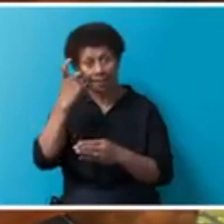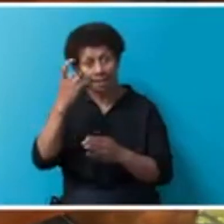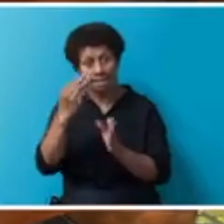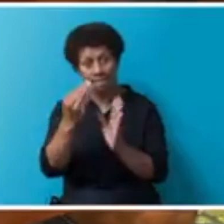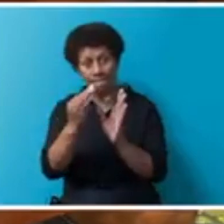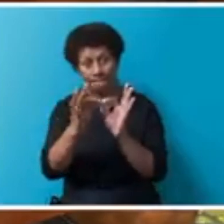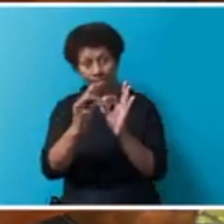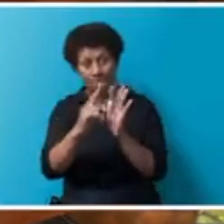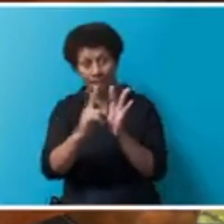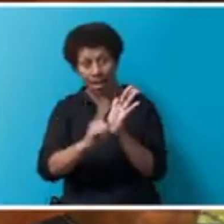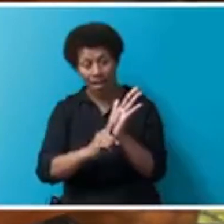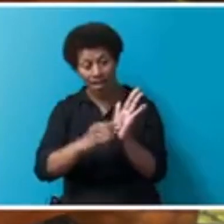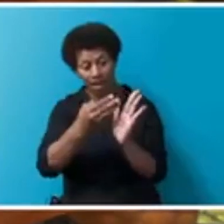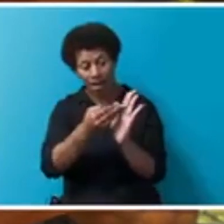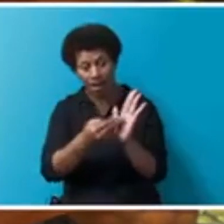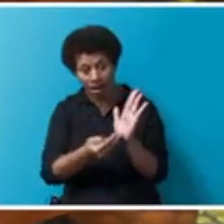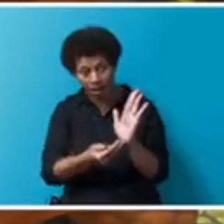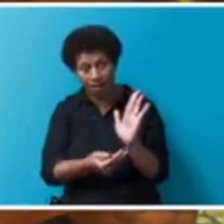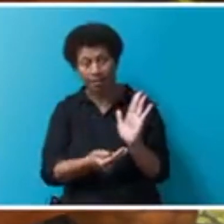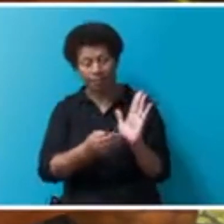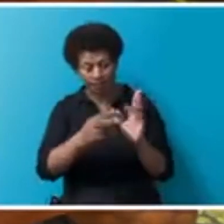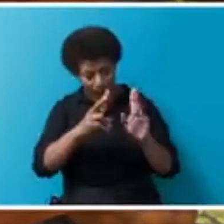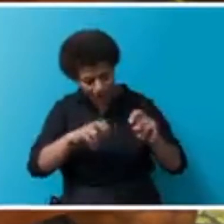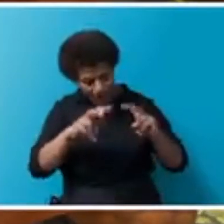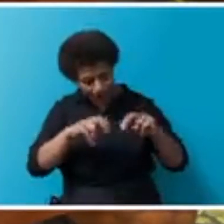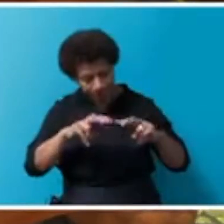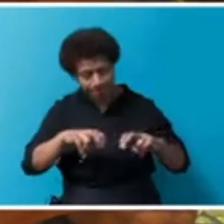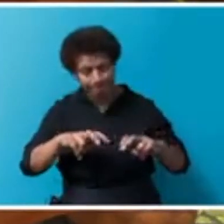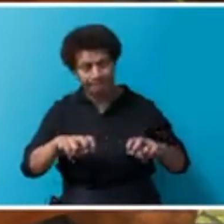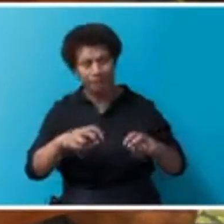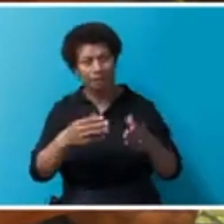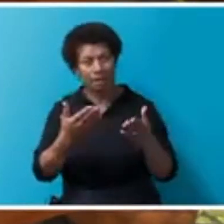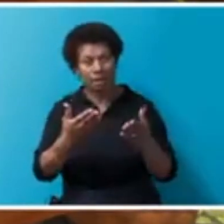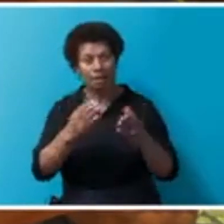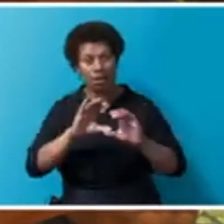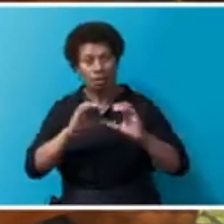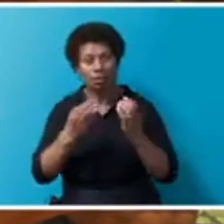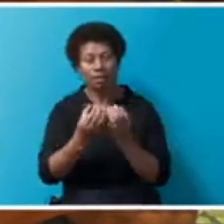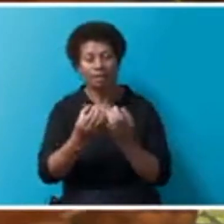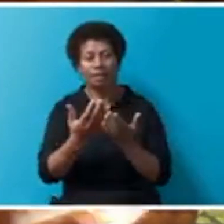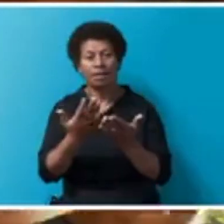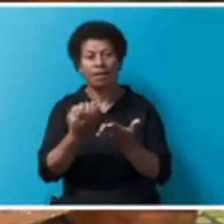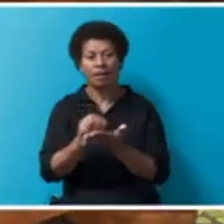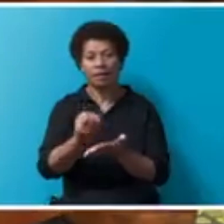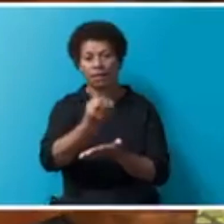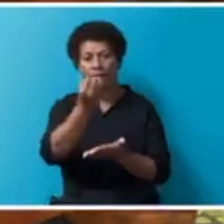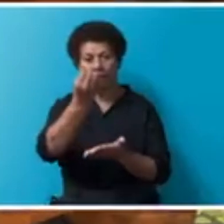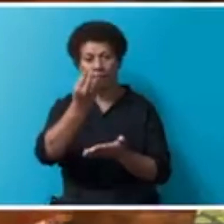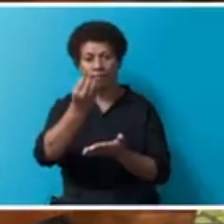further scrutiny and consultation by the Parliamentary Standing Committee on Economic Affairs.